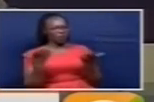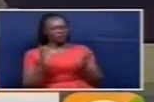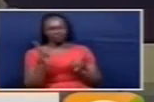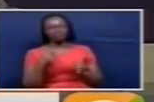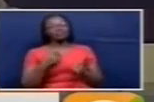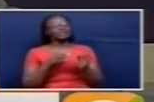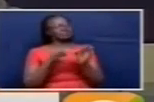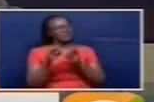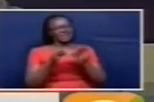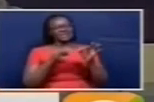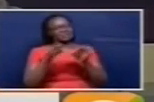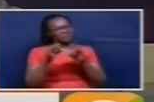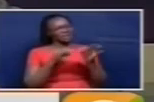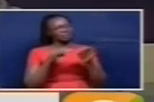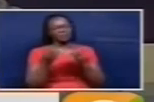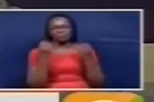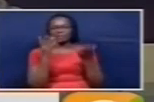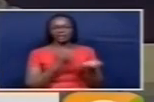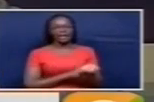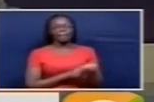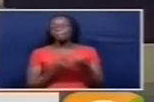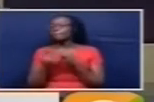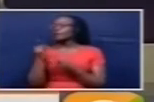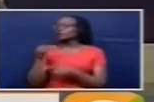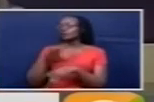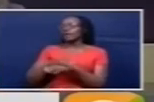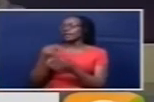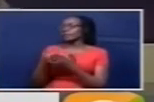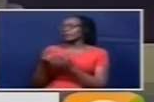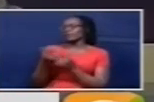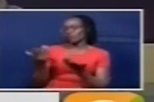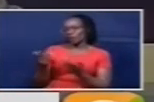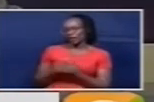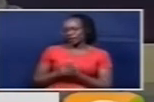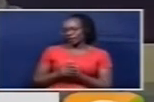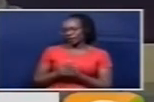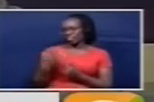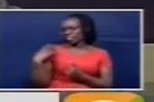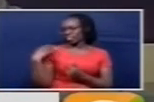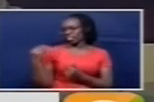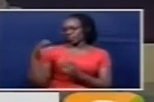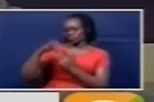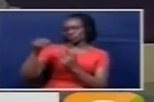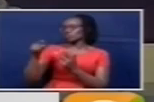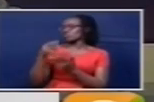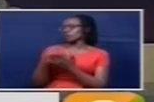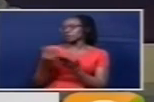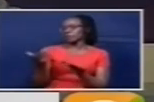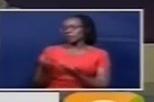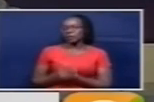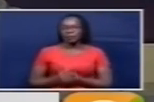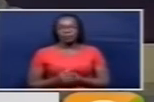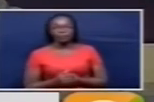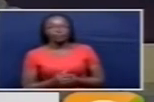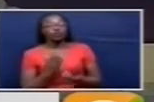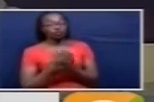times. Okay, and where did you get the money to campaign, and, for instance, personally, that just concluded? Personally, I fundraised. People of goodwill from the